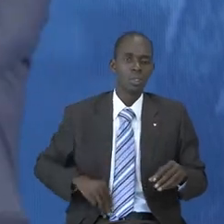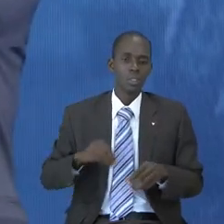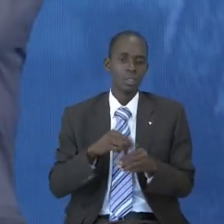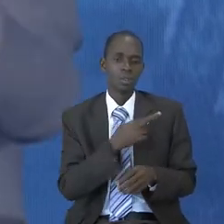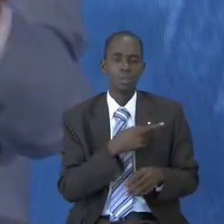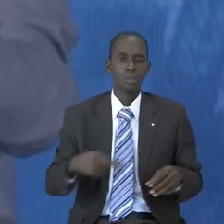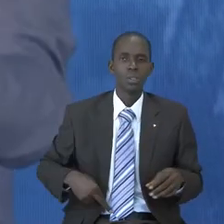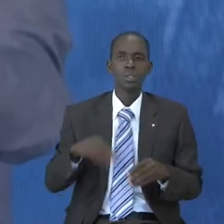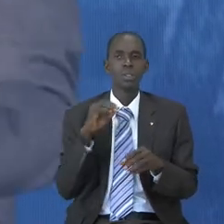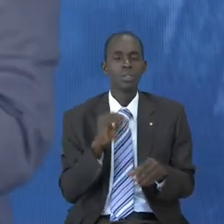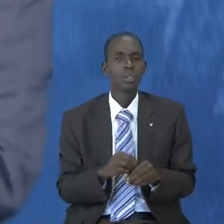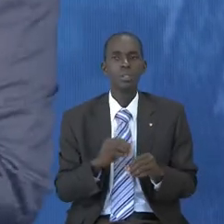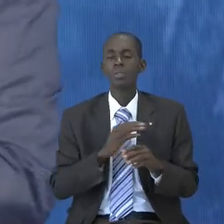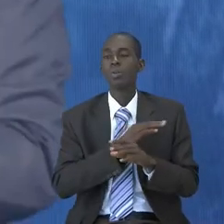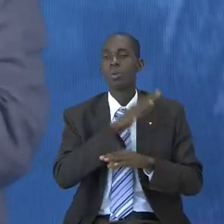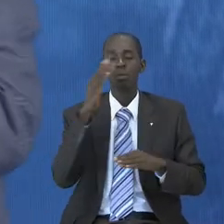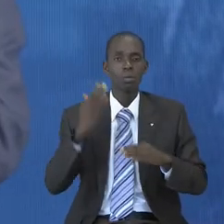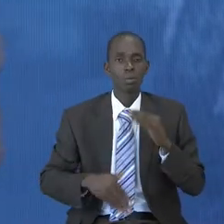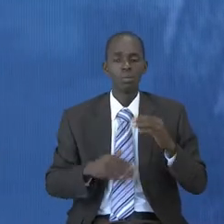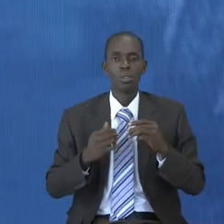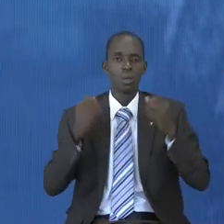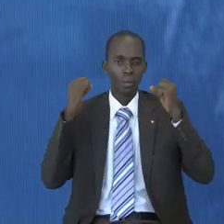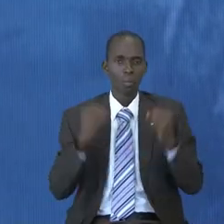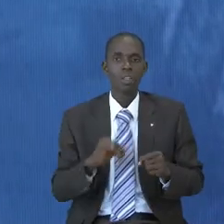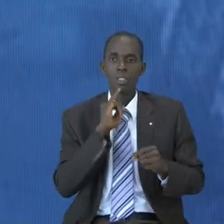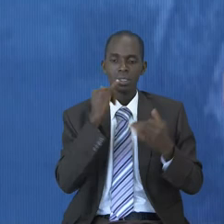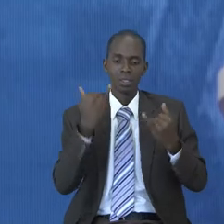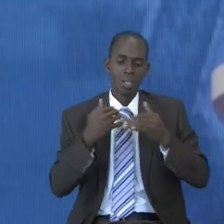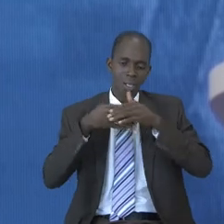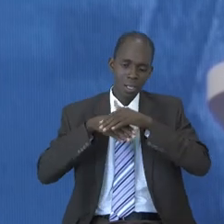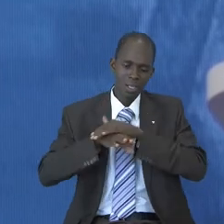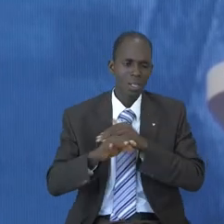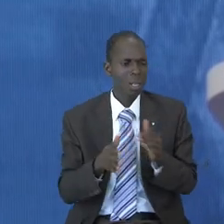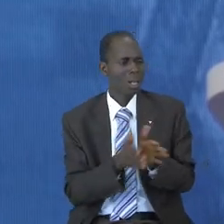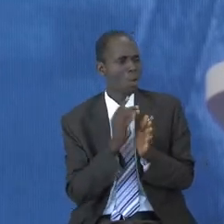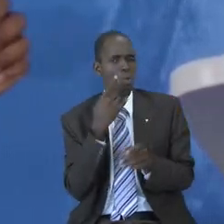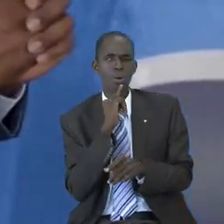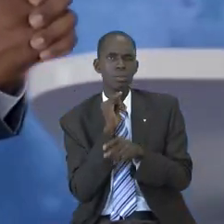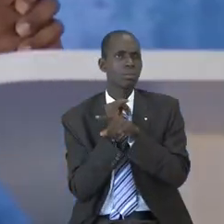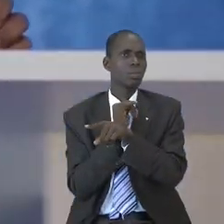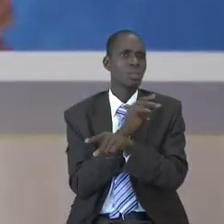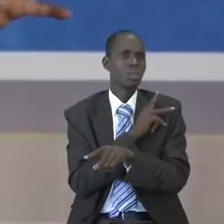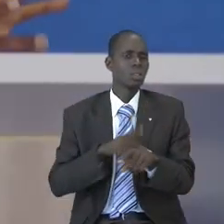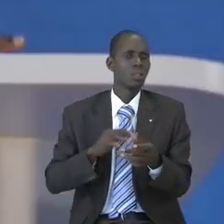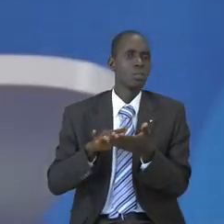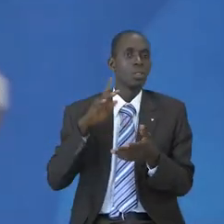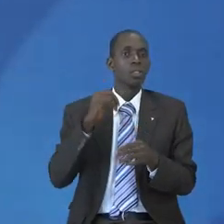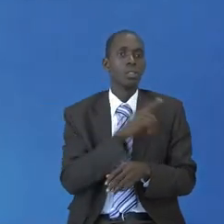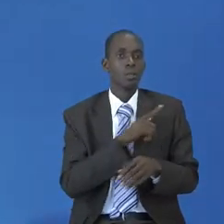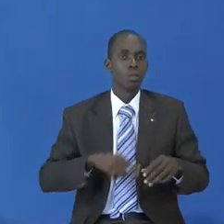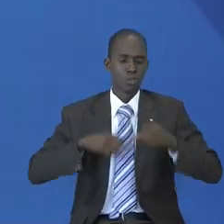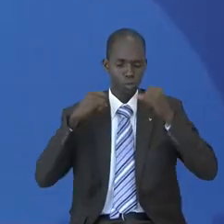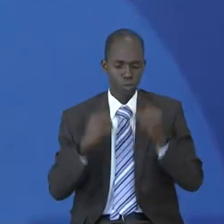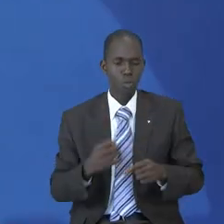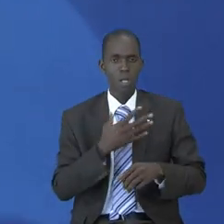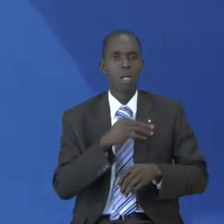in ultimate power is now entering in. And they say, who is this King of Glory? The Lord, strong and